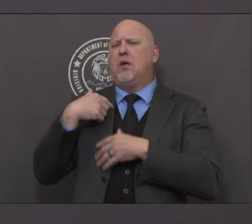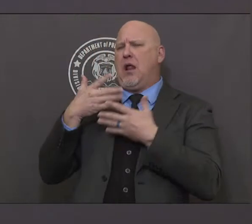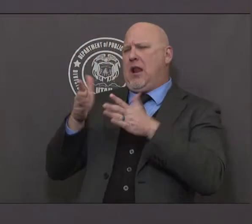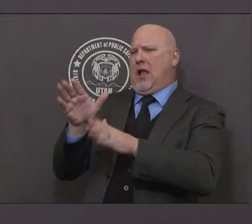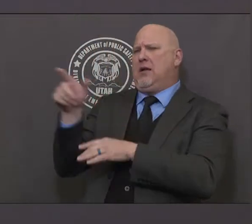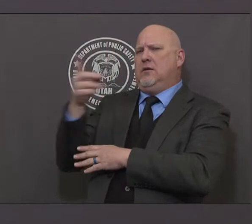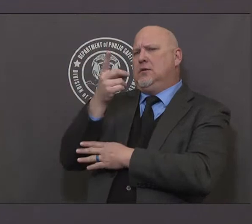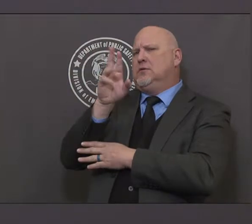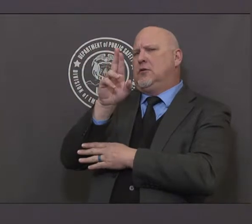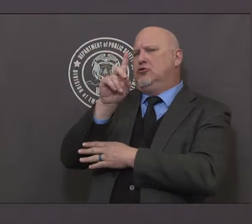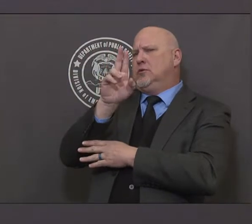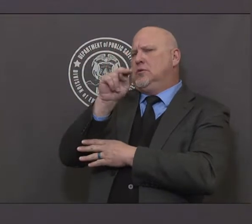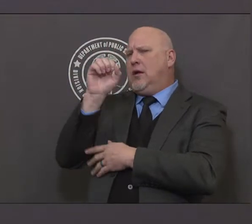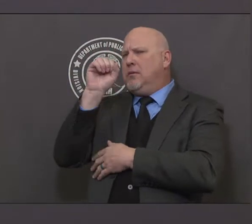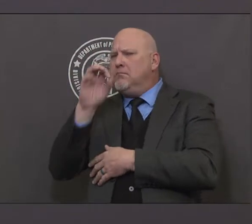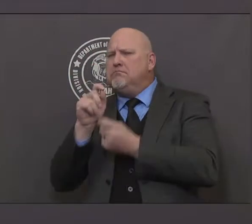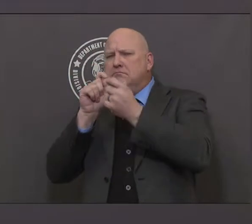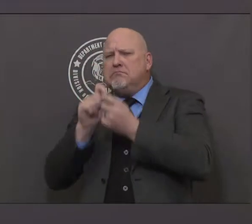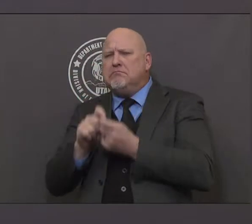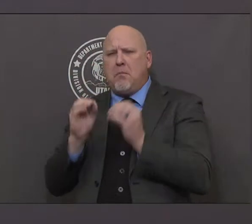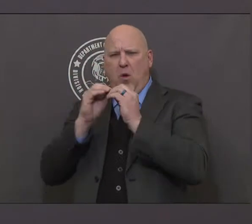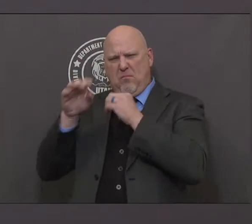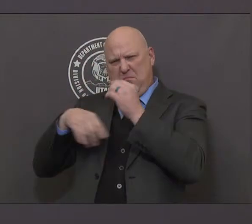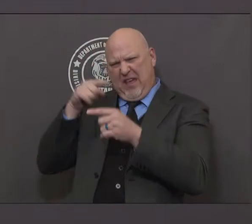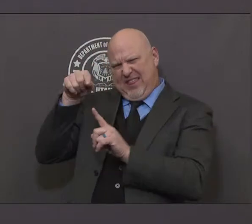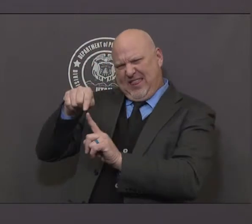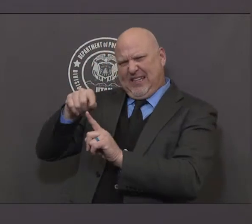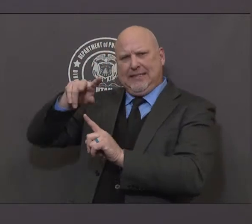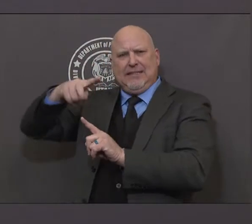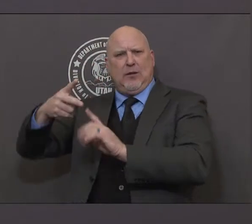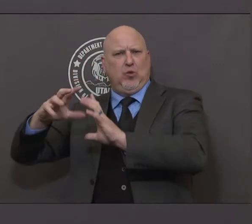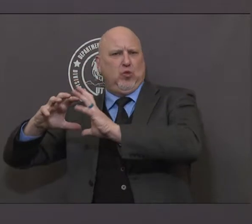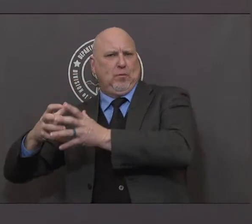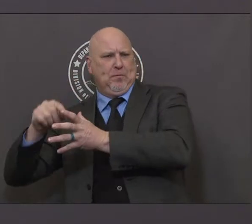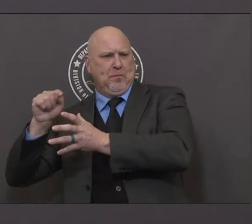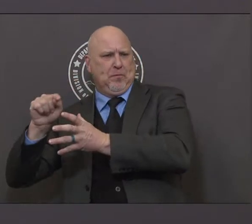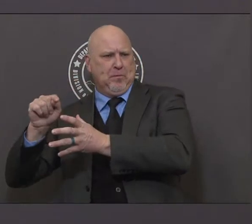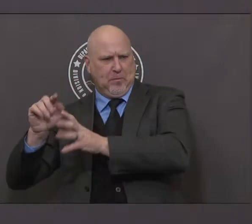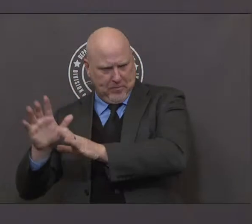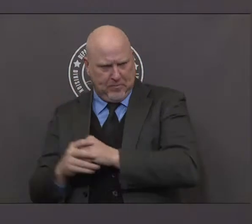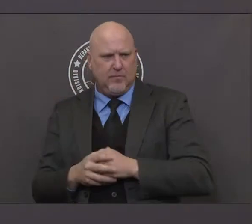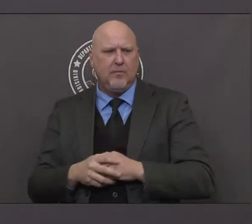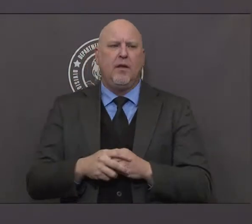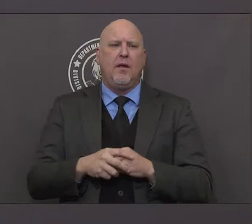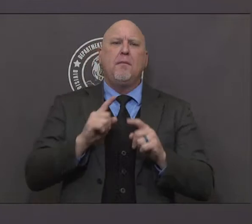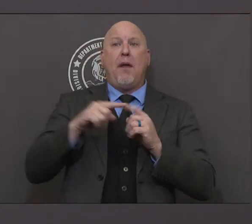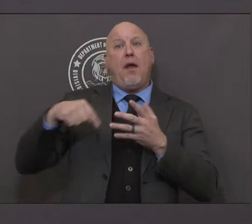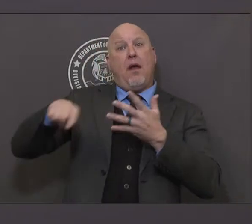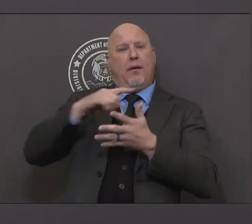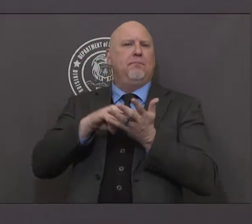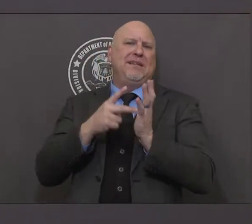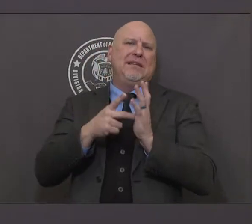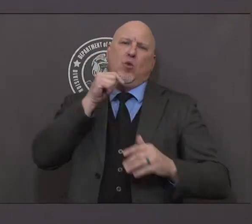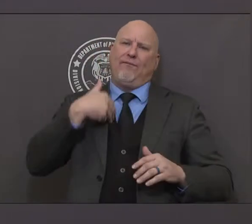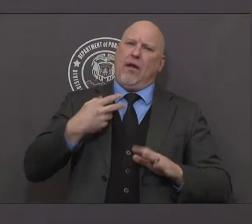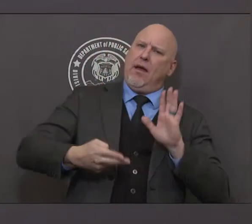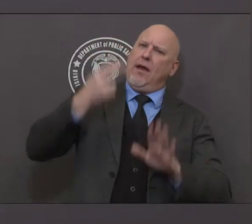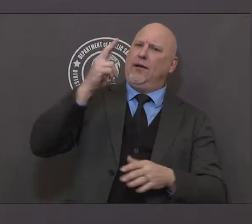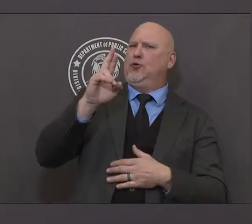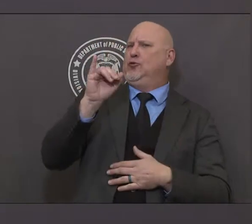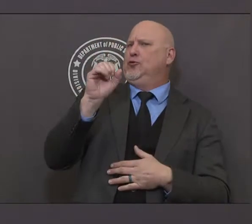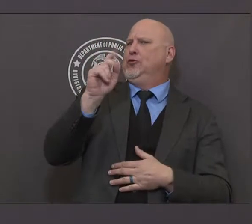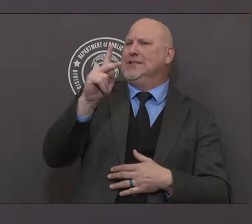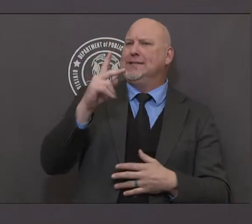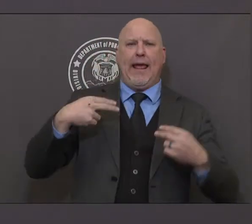through in picking these. These are the comorbidities, or people with underlying health conditions that are the most at